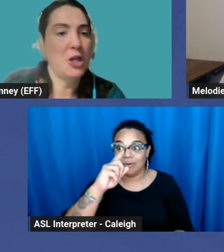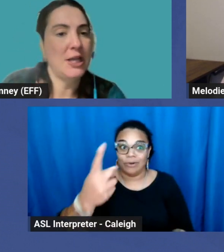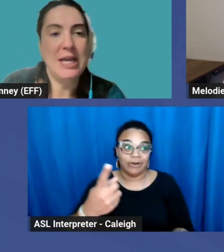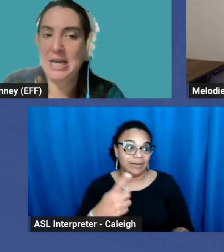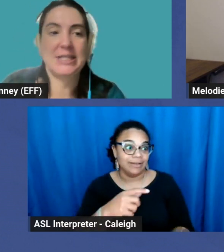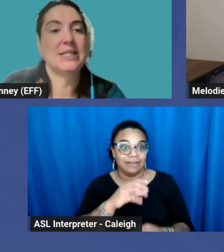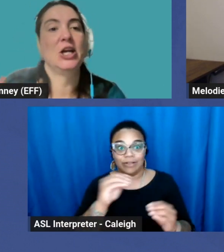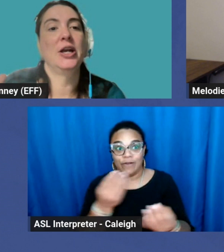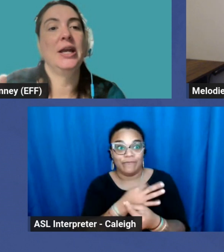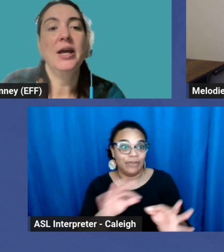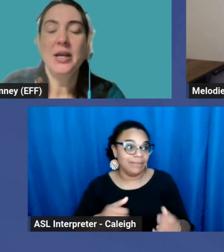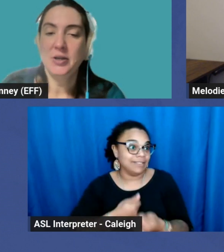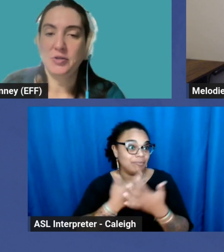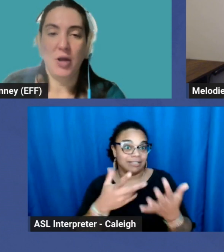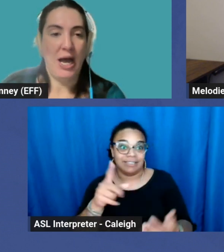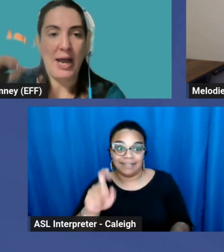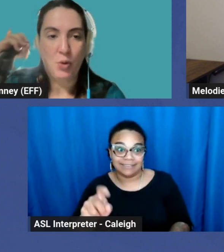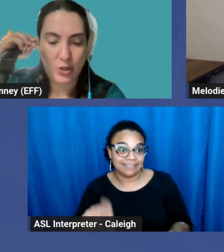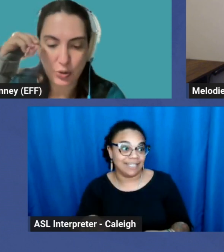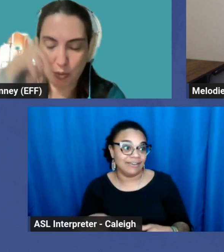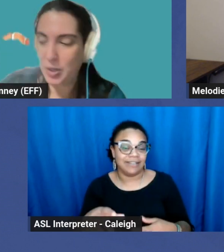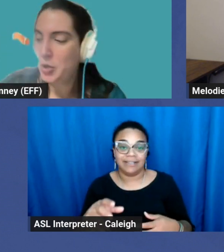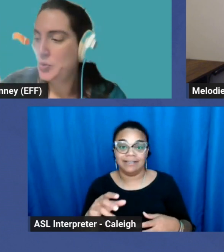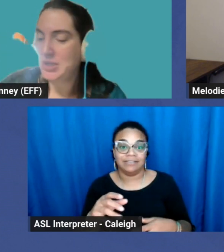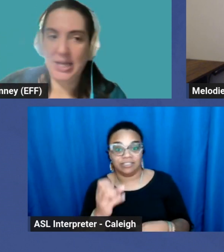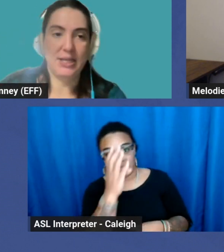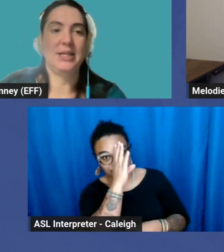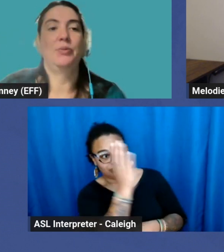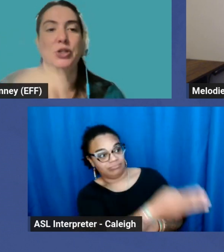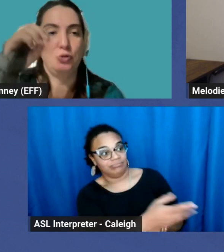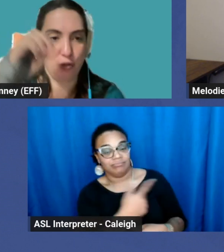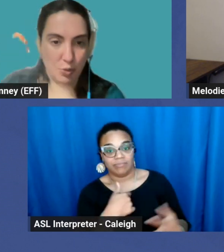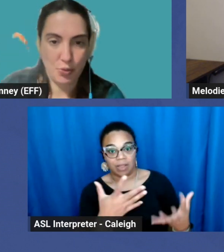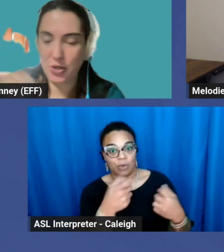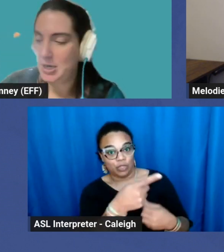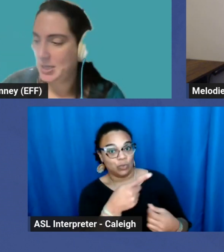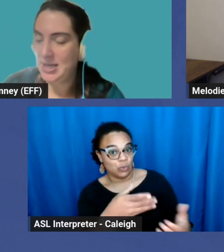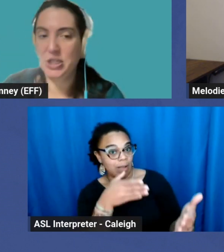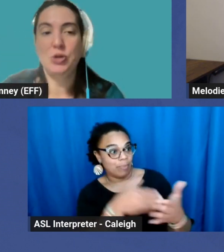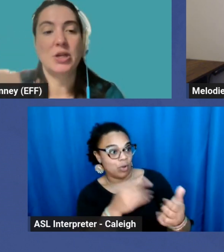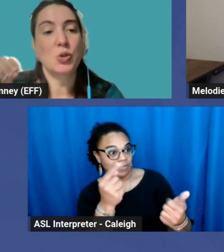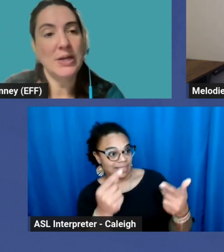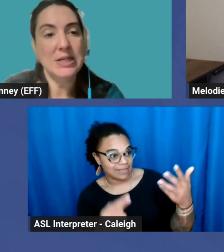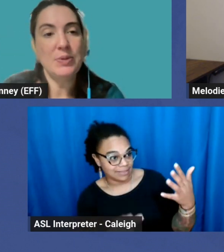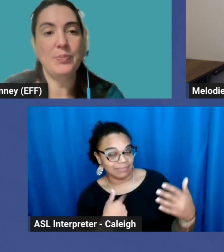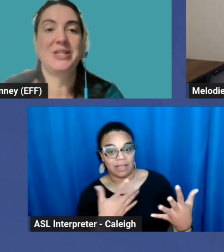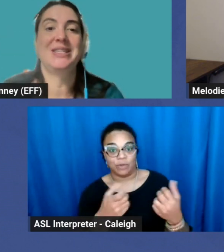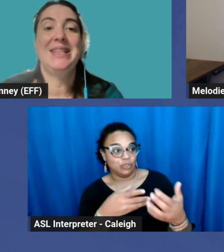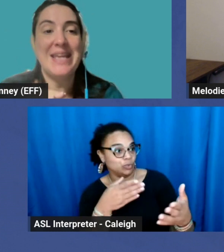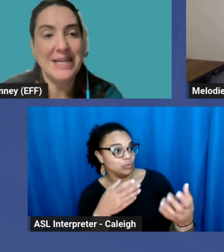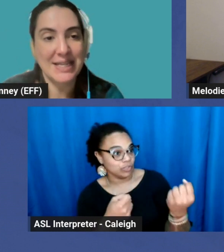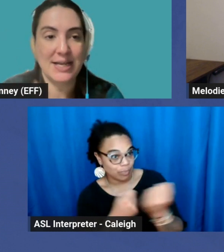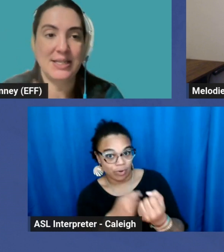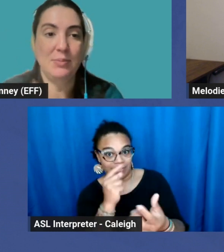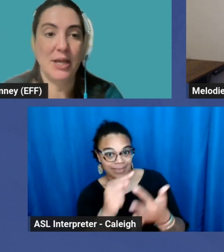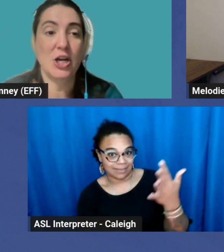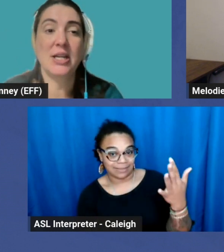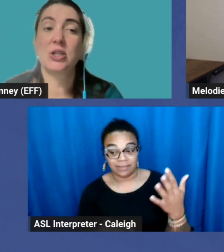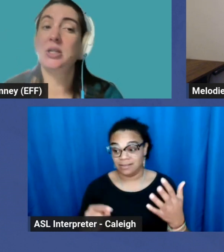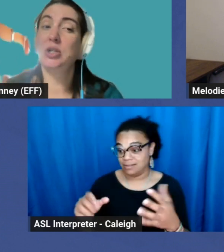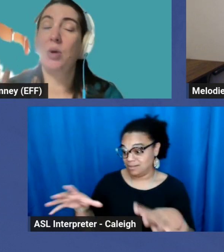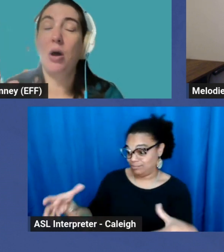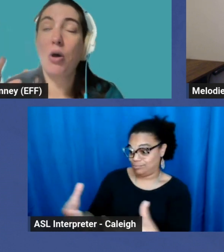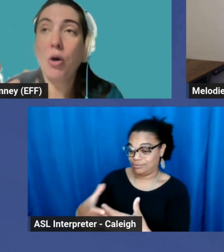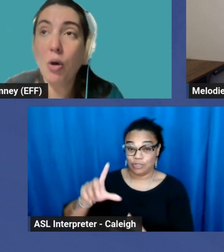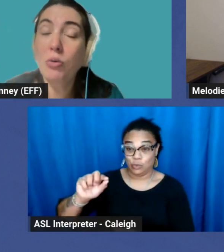expression really necessary. I want you to oppose this. I want you to support this. You get 20 people to send the exact same letter. It's